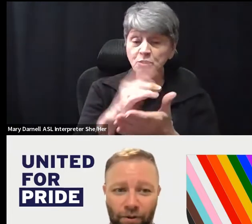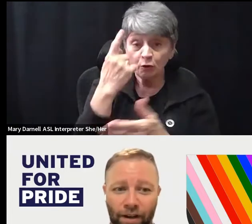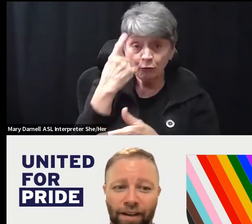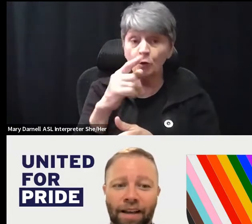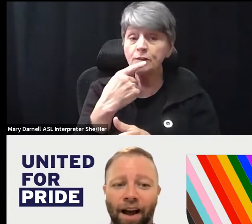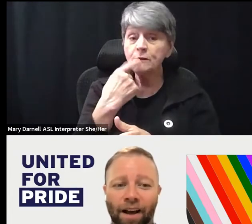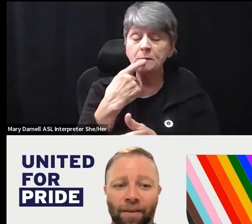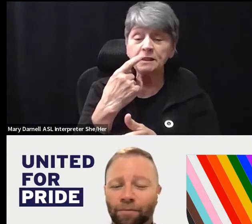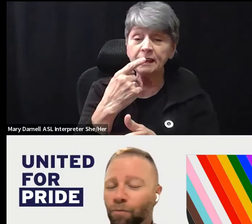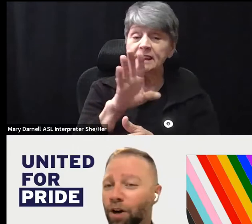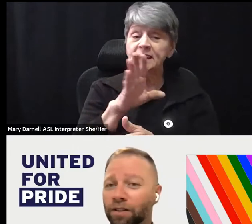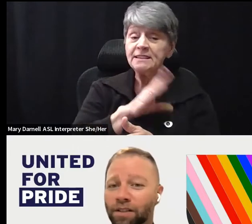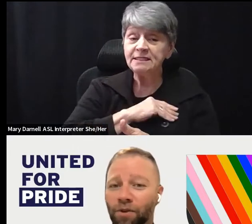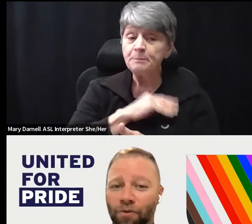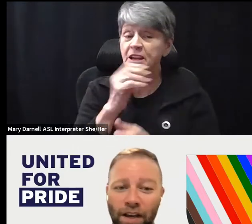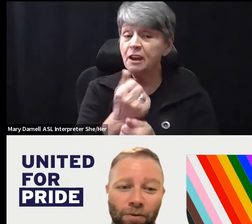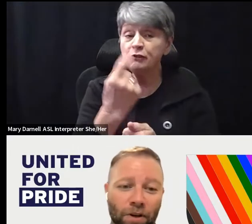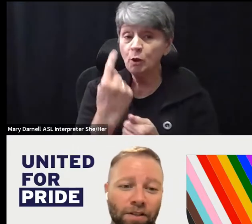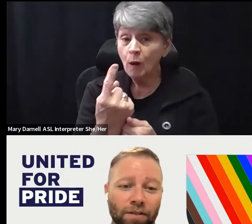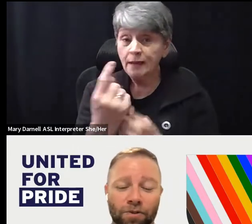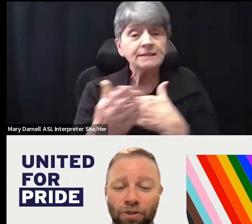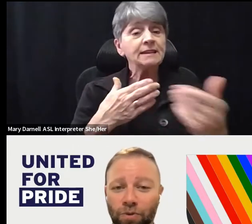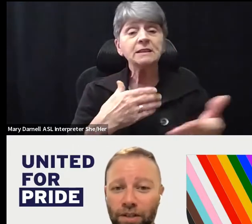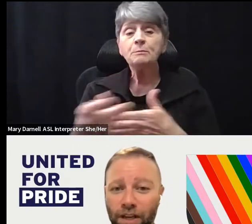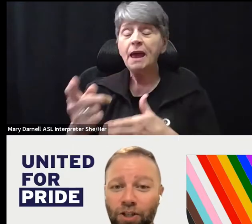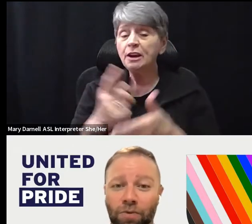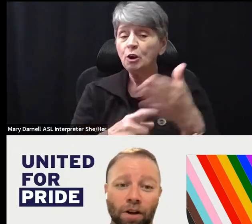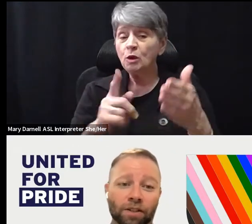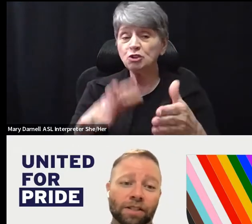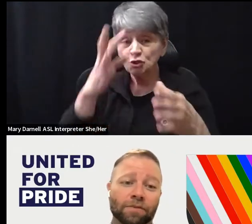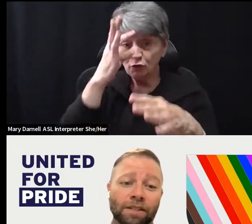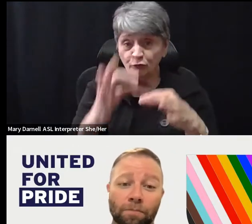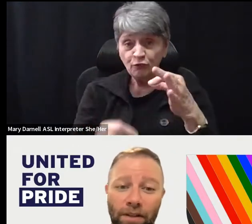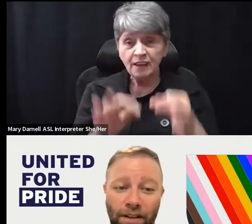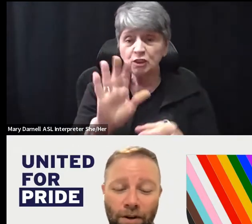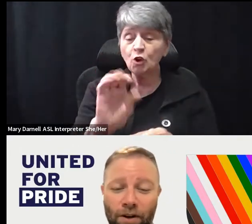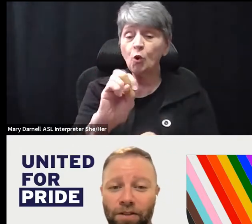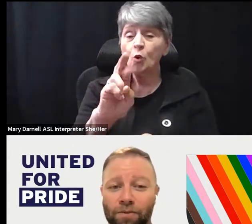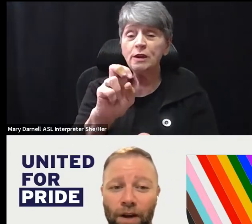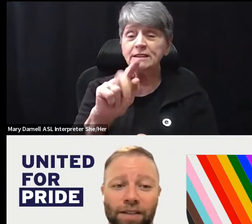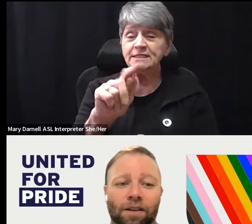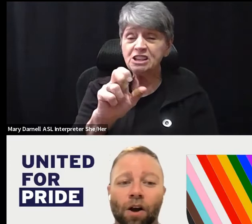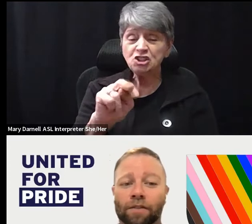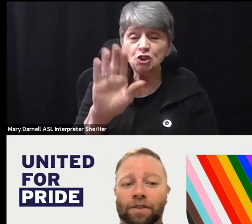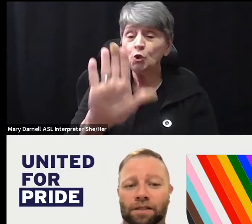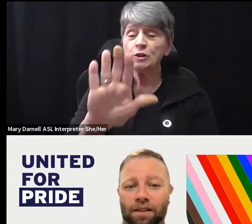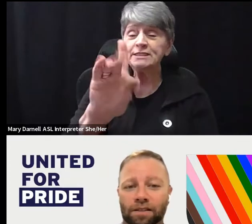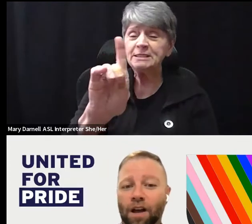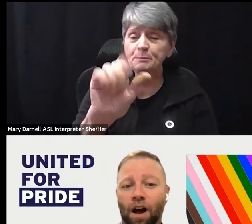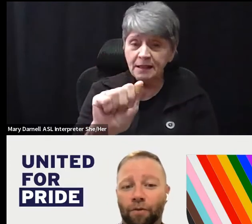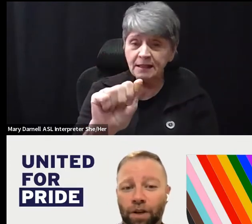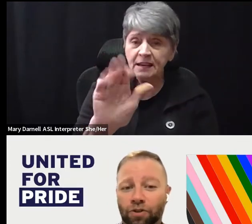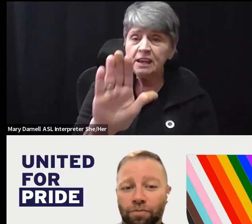accept everyone, regardless of your faith, regardless of your sexual orientation, regardless of disability, regardless of race, all of these